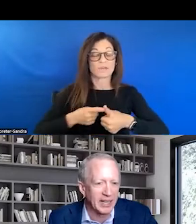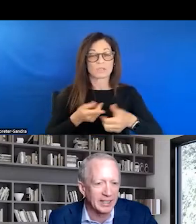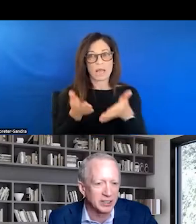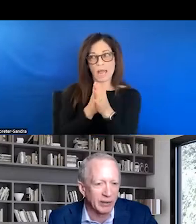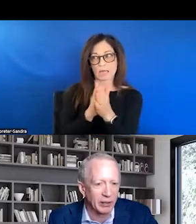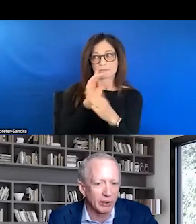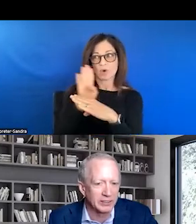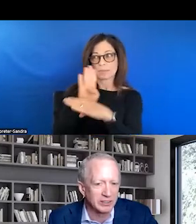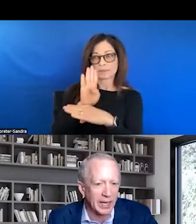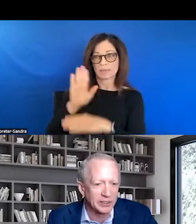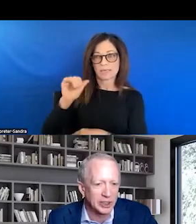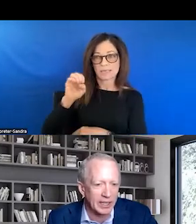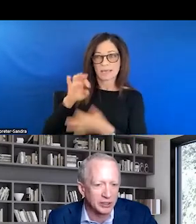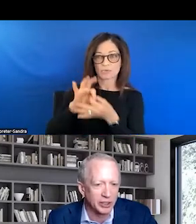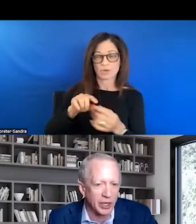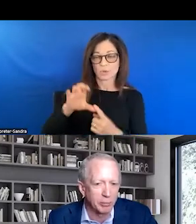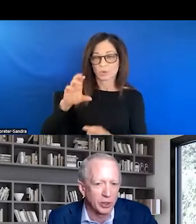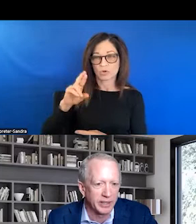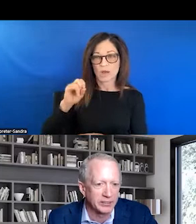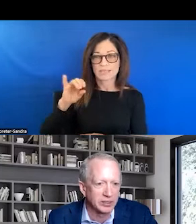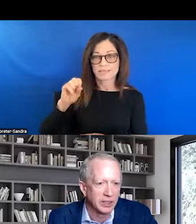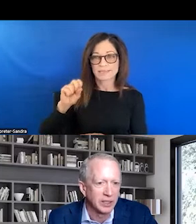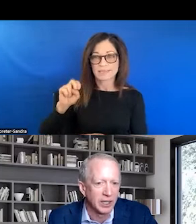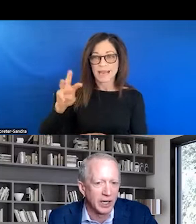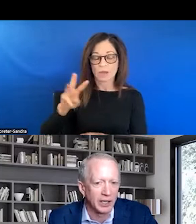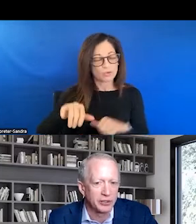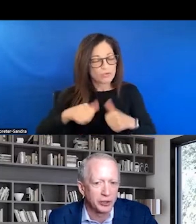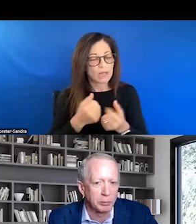business case around Crisis Now and challenged a number of us